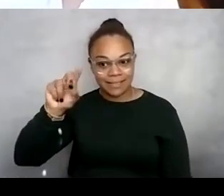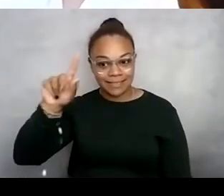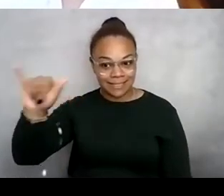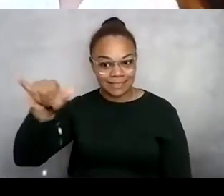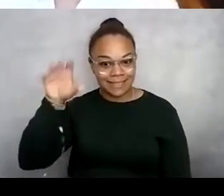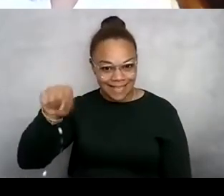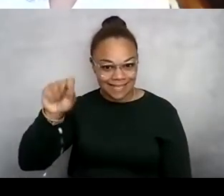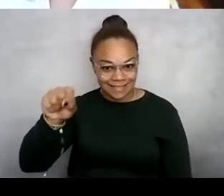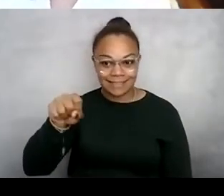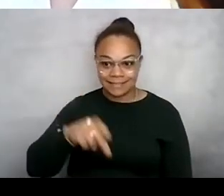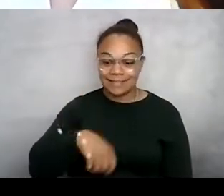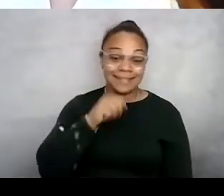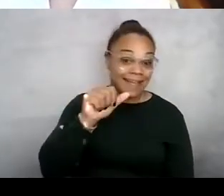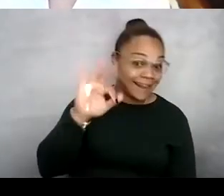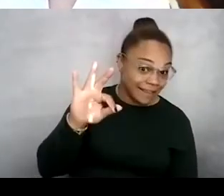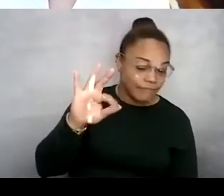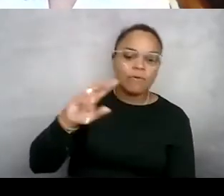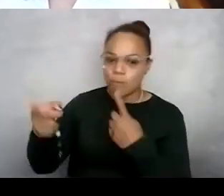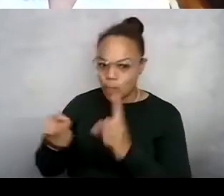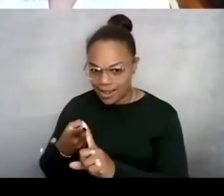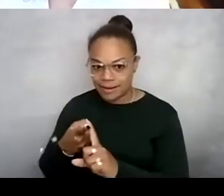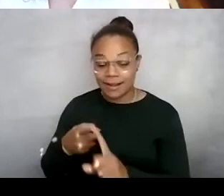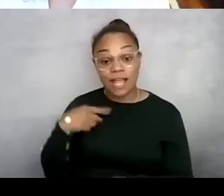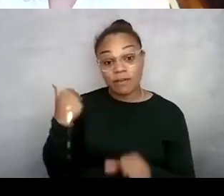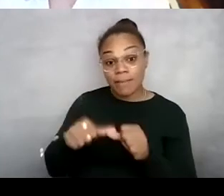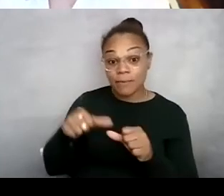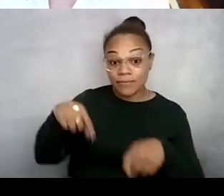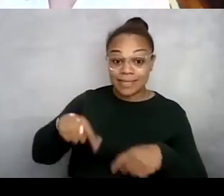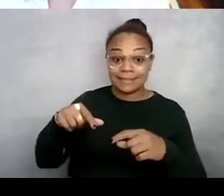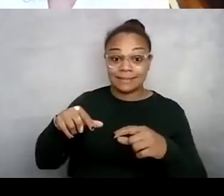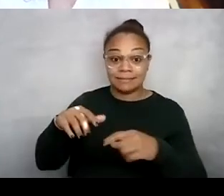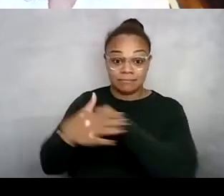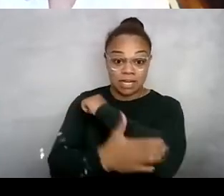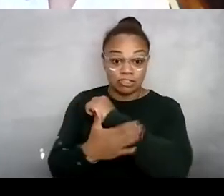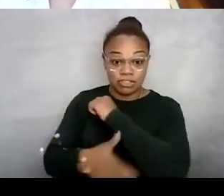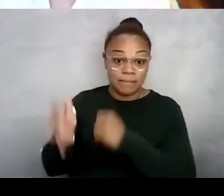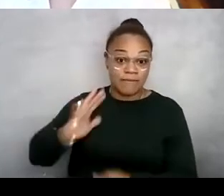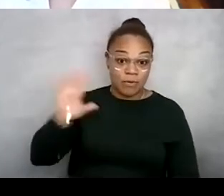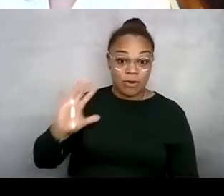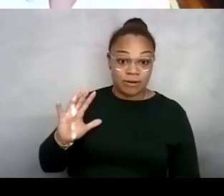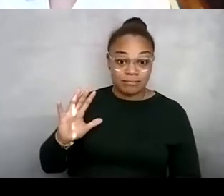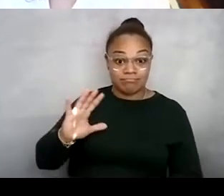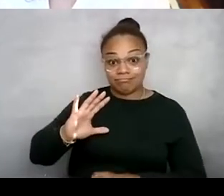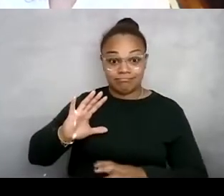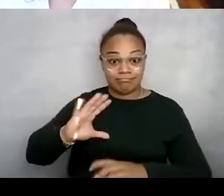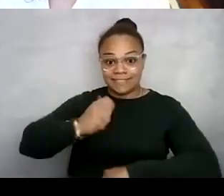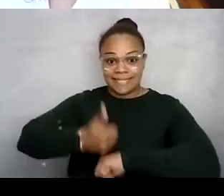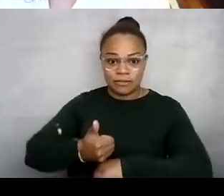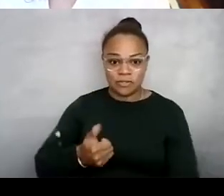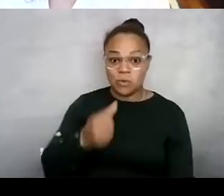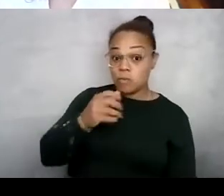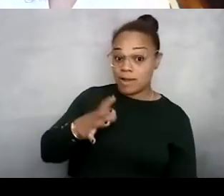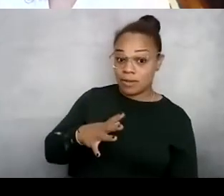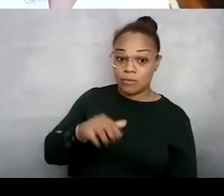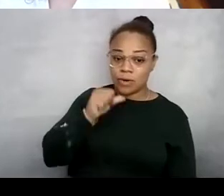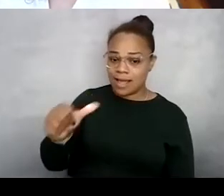if, when. And let's not forget, this country, when it was settled, when women weren't allowed to vote and we came as property, and look where we are now. Not